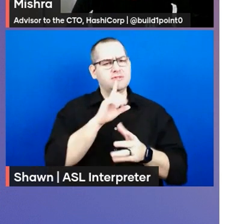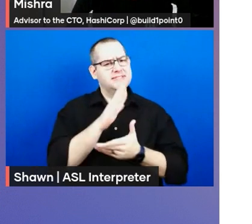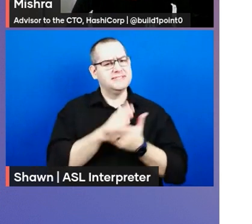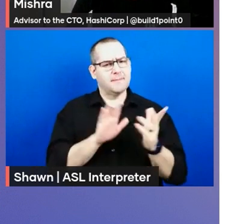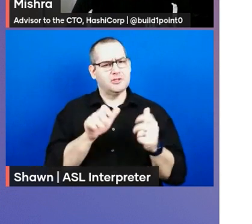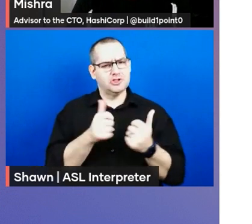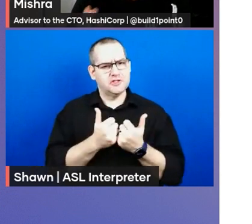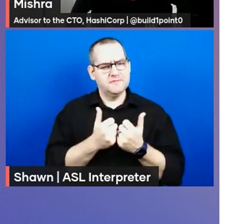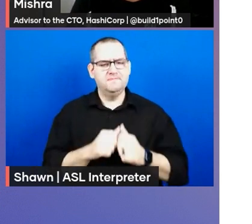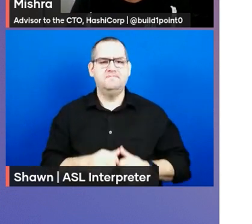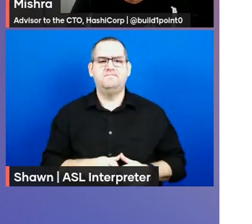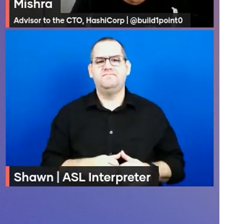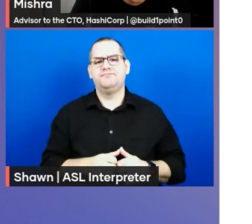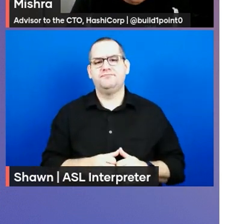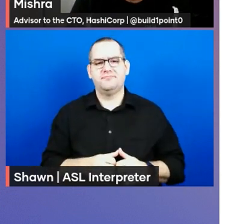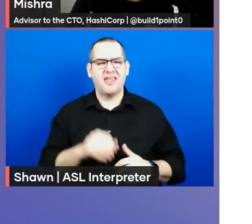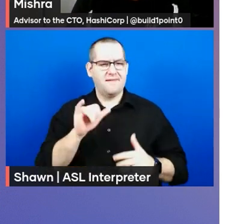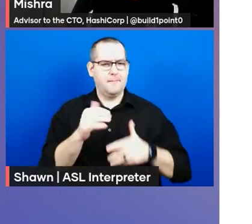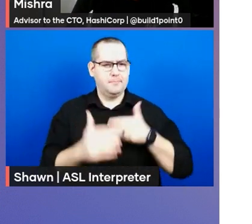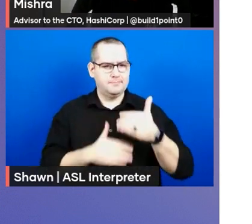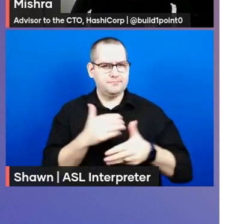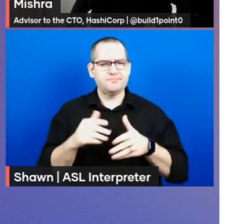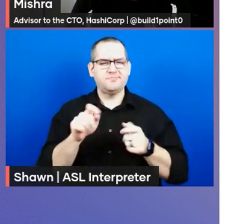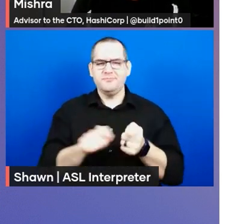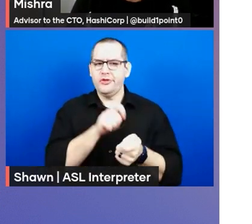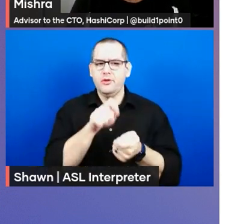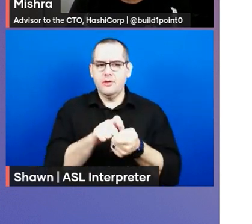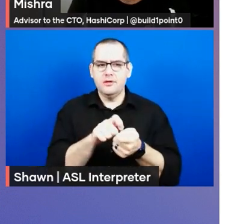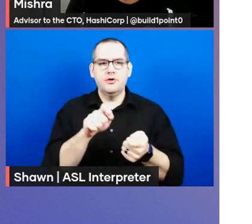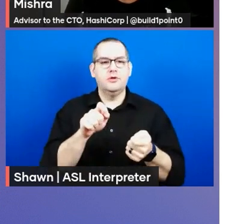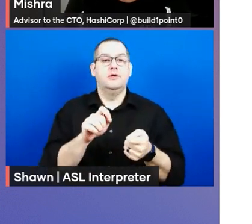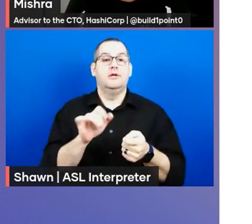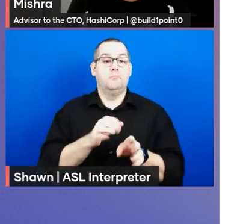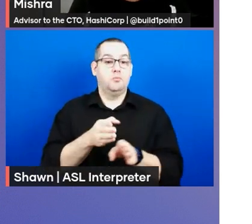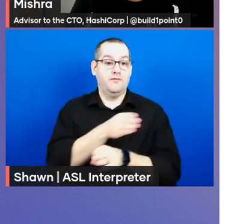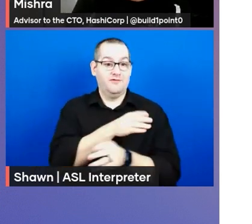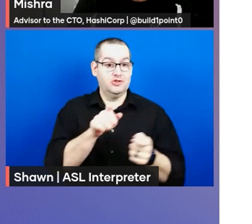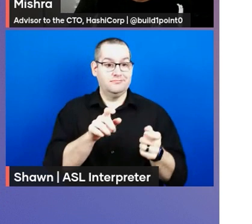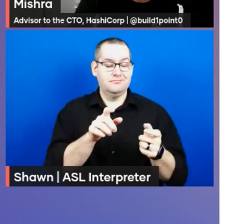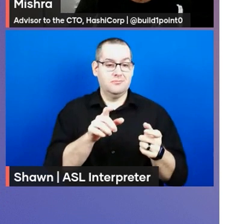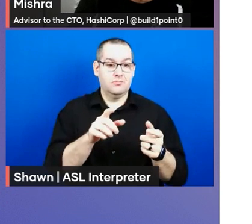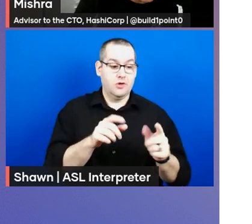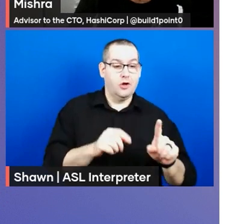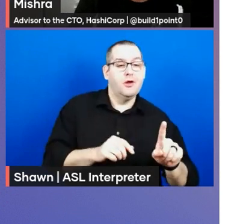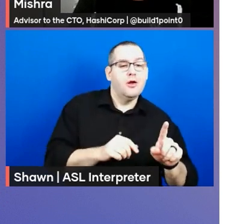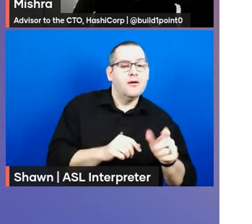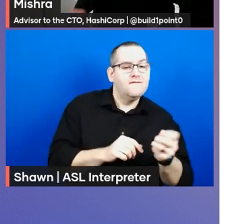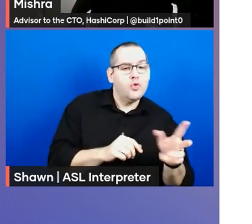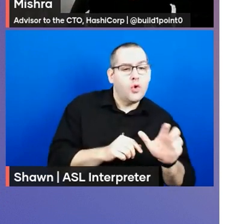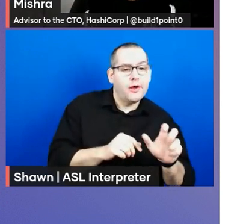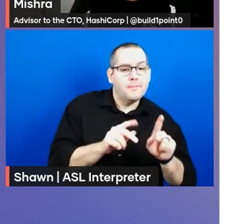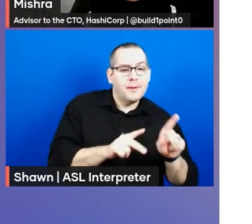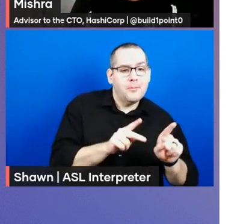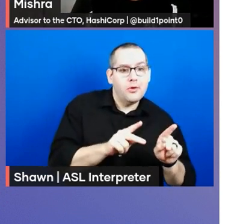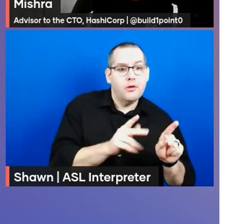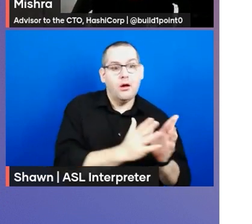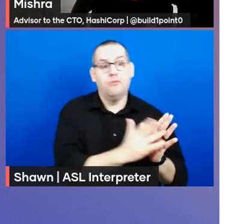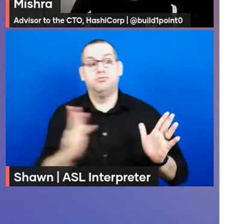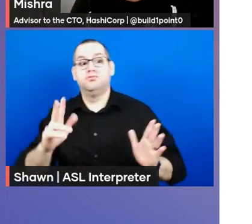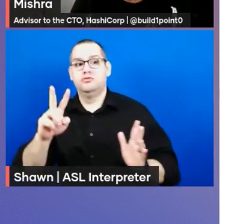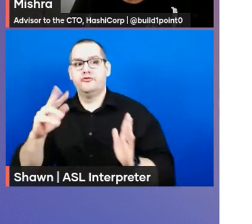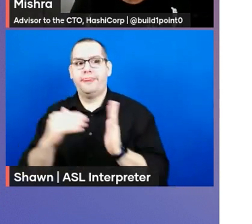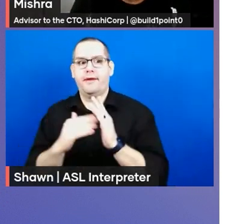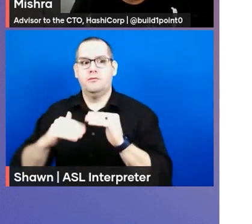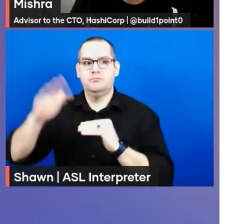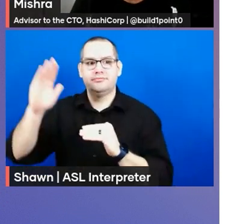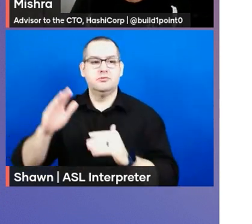these like processes. In particular, the biggest challenge is just scaling from hundreds of employees to 2,000 plus. When Josh